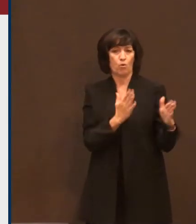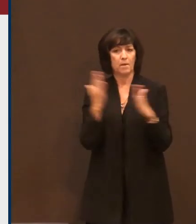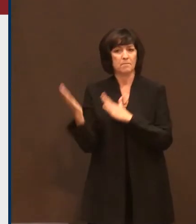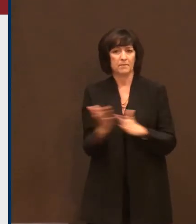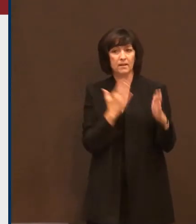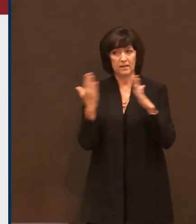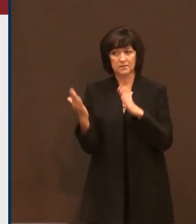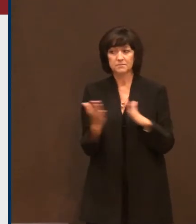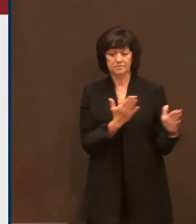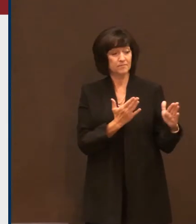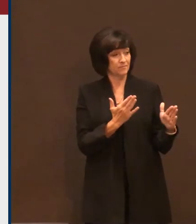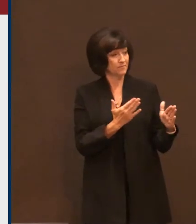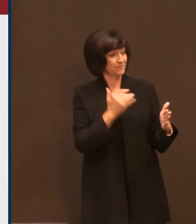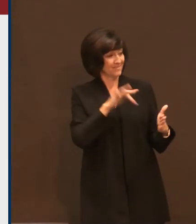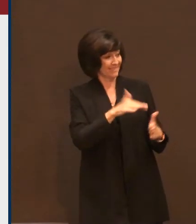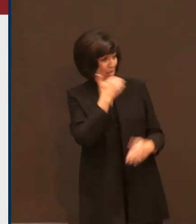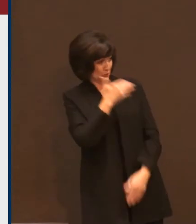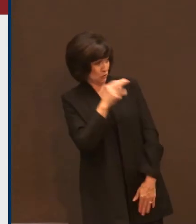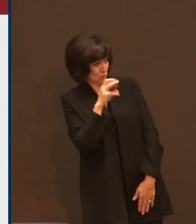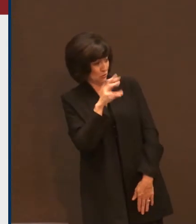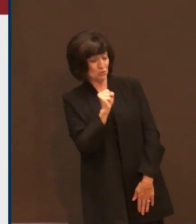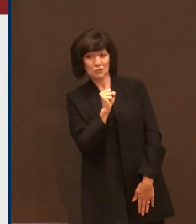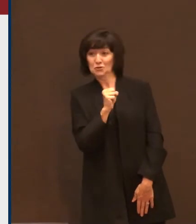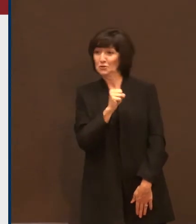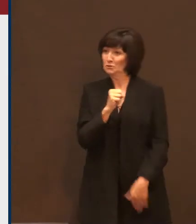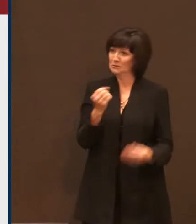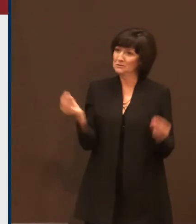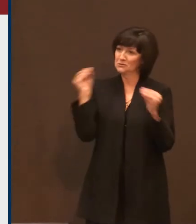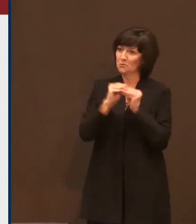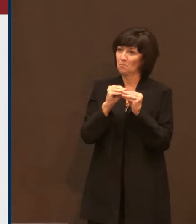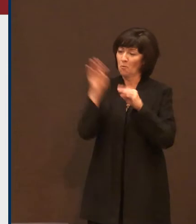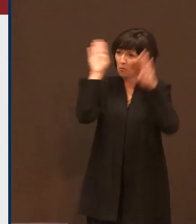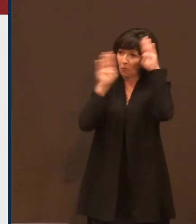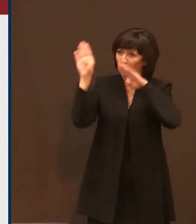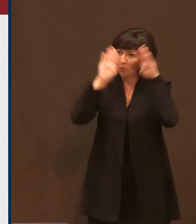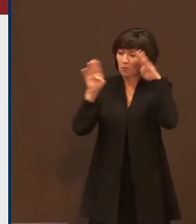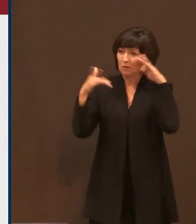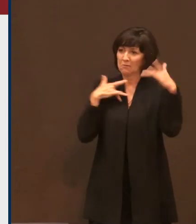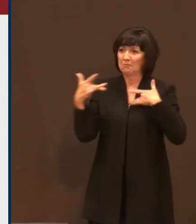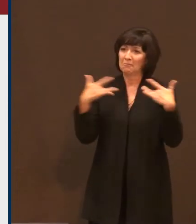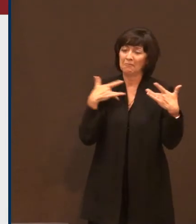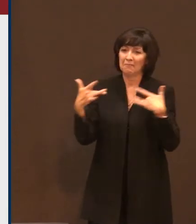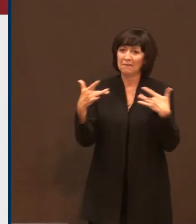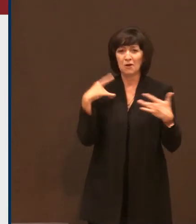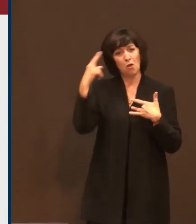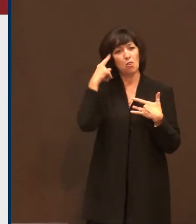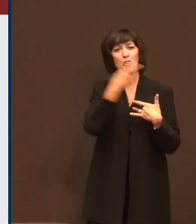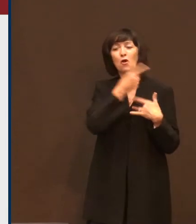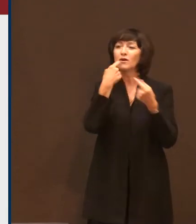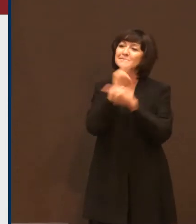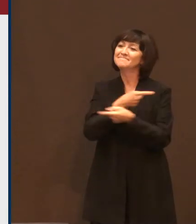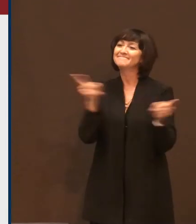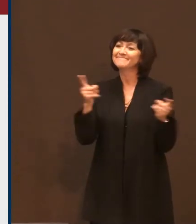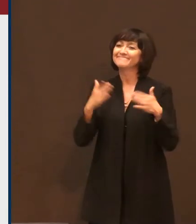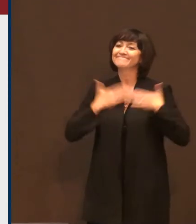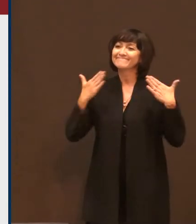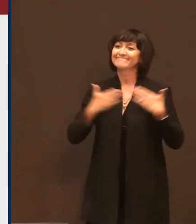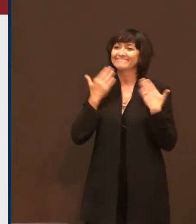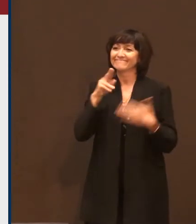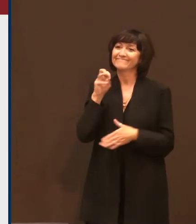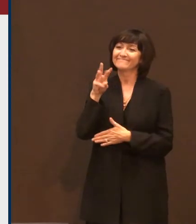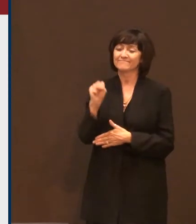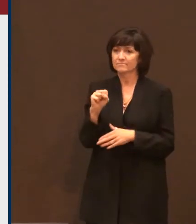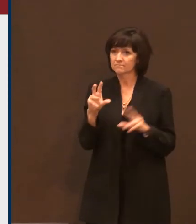So just to end with some good news, is that, AJ, something else to worry about during this unprecedented time of the